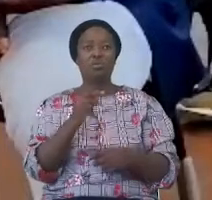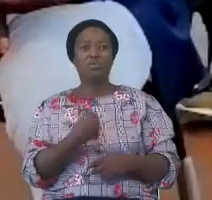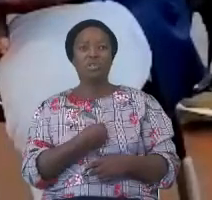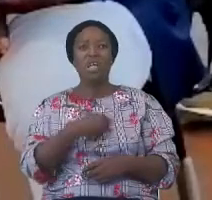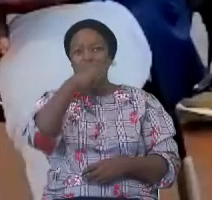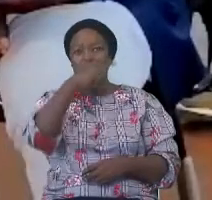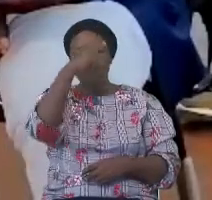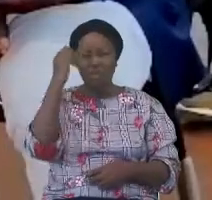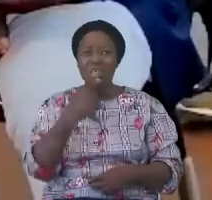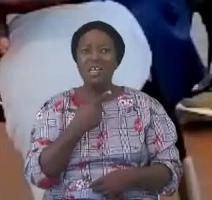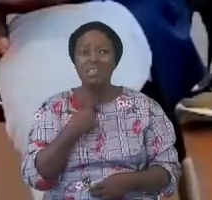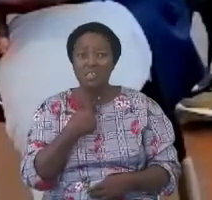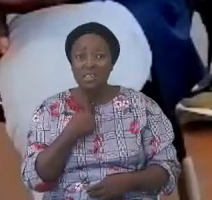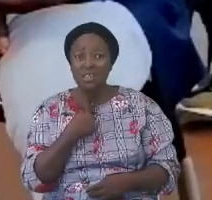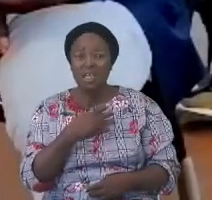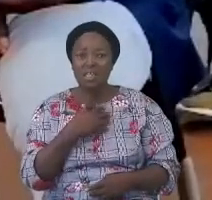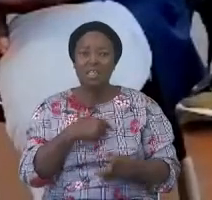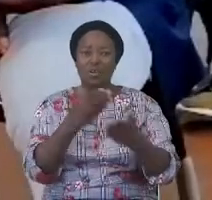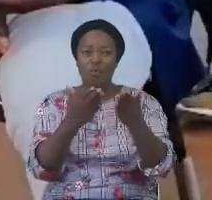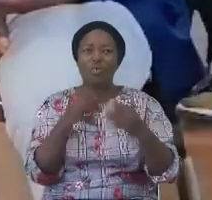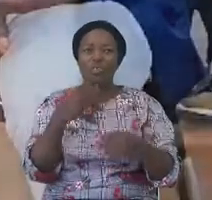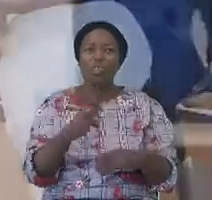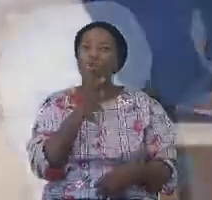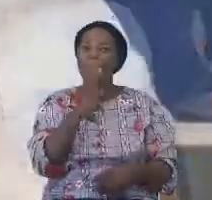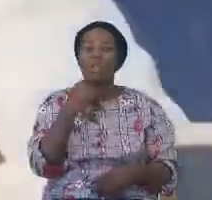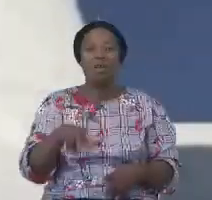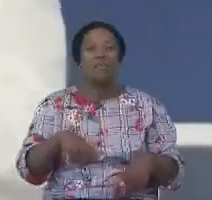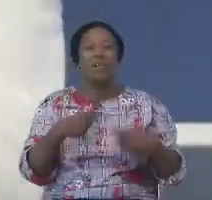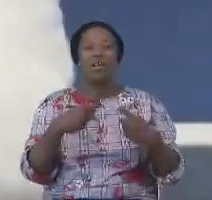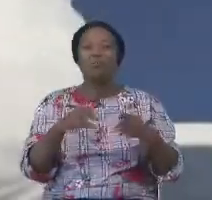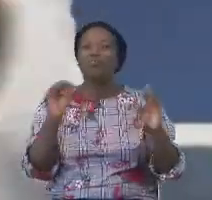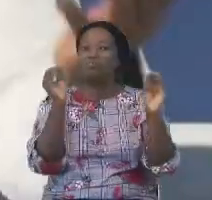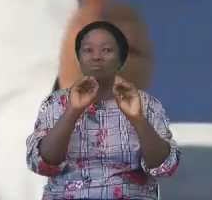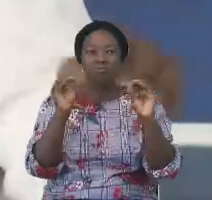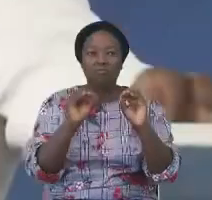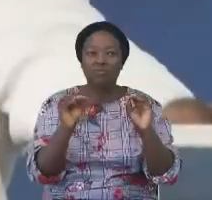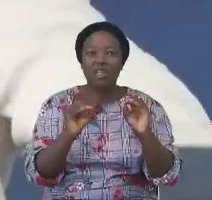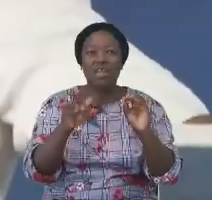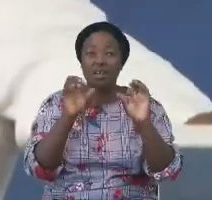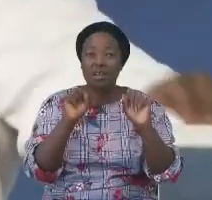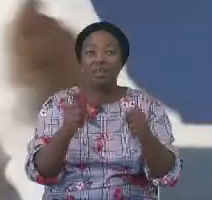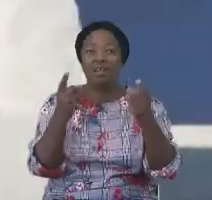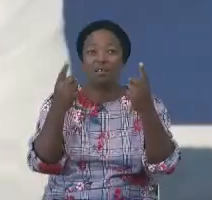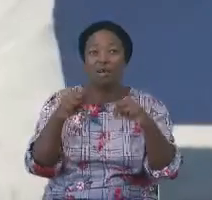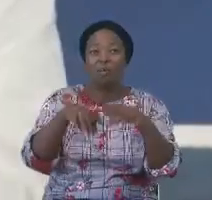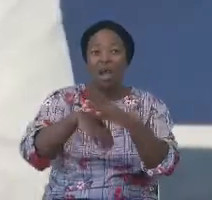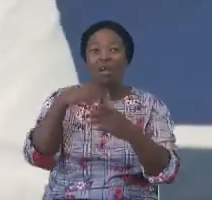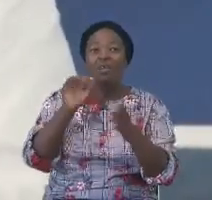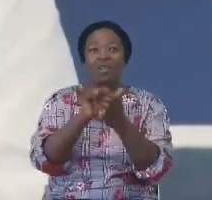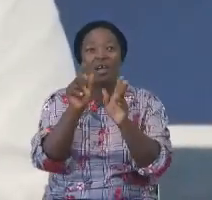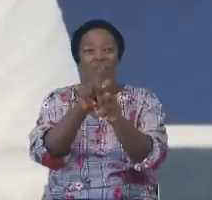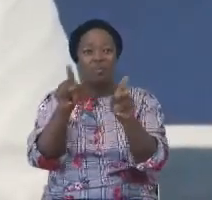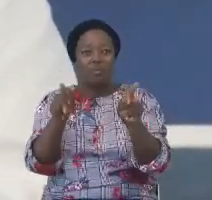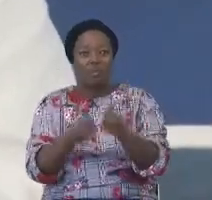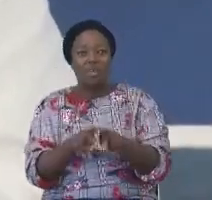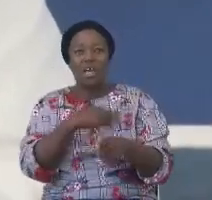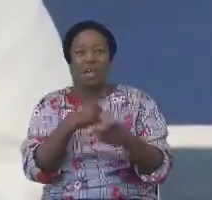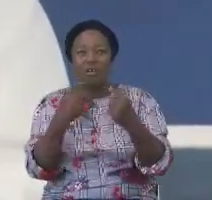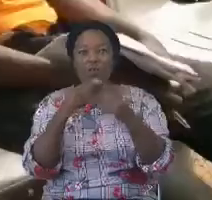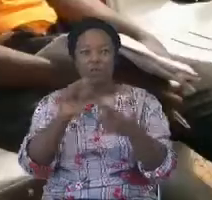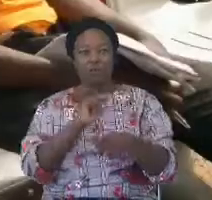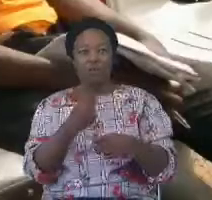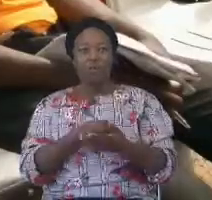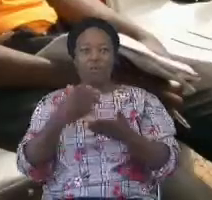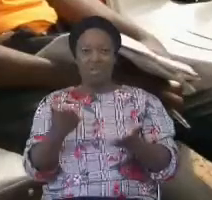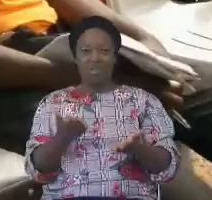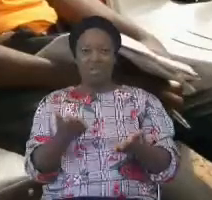can pass from that place because he's thirsty and it was the water of life no one can